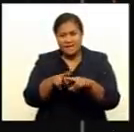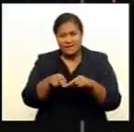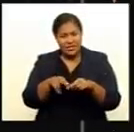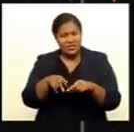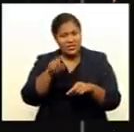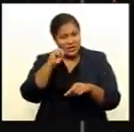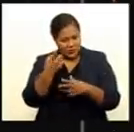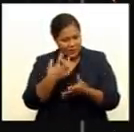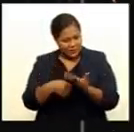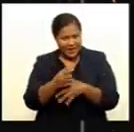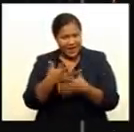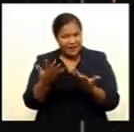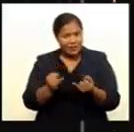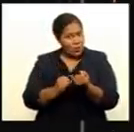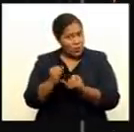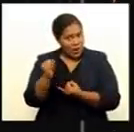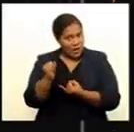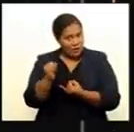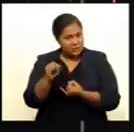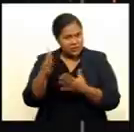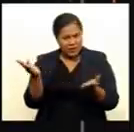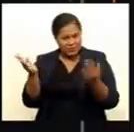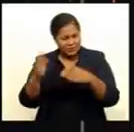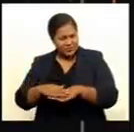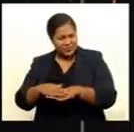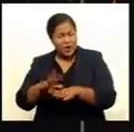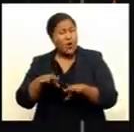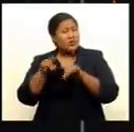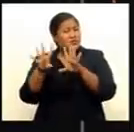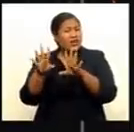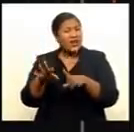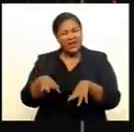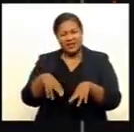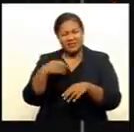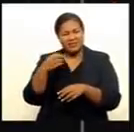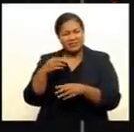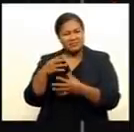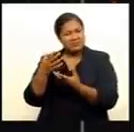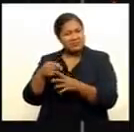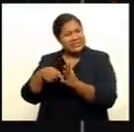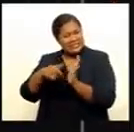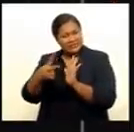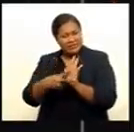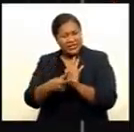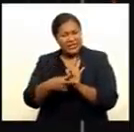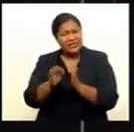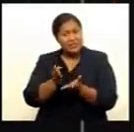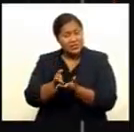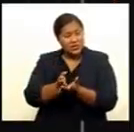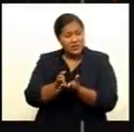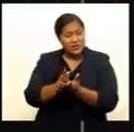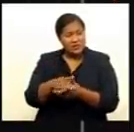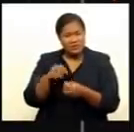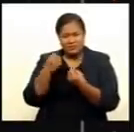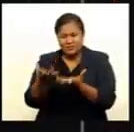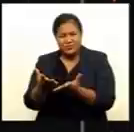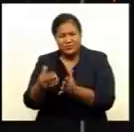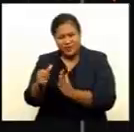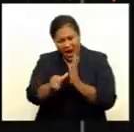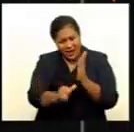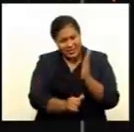social unrest have been shot down. The Australian Broadcasting Corporation's Pacific Beat service has published an article along